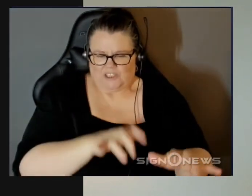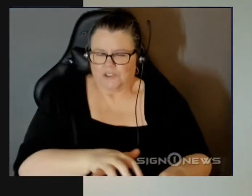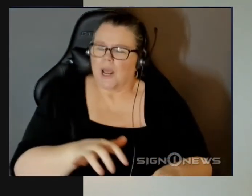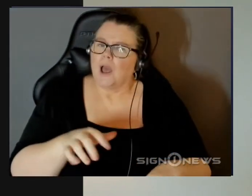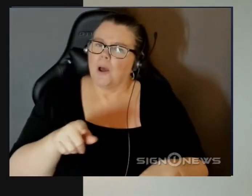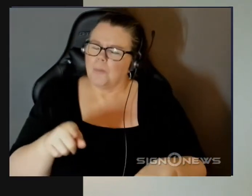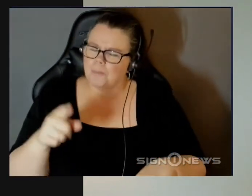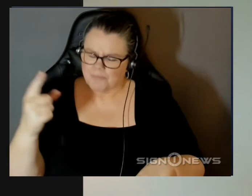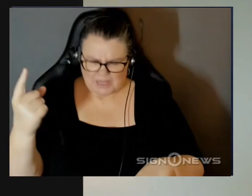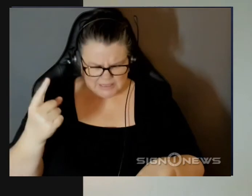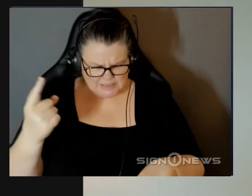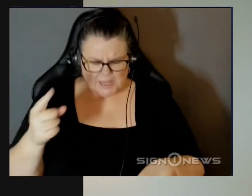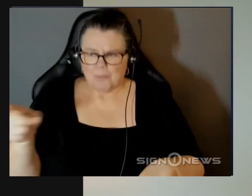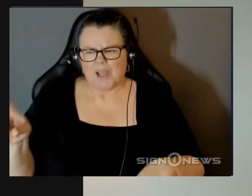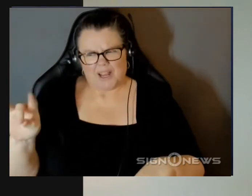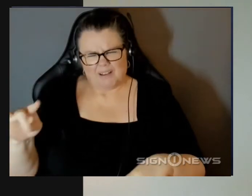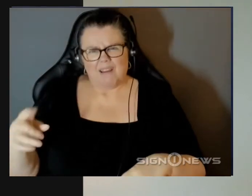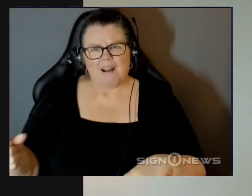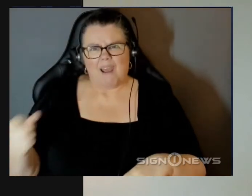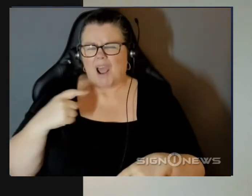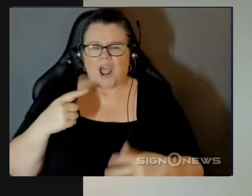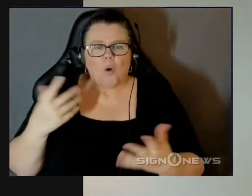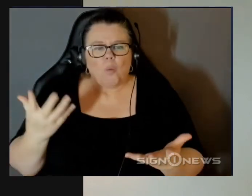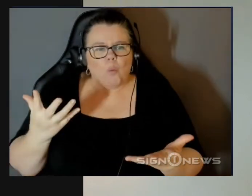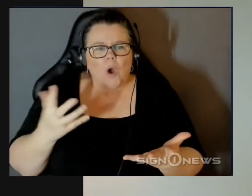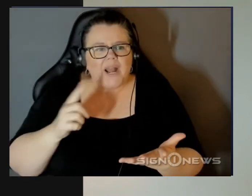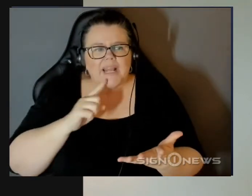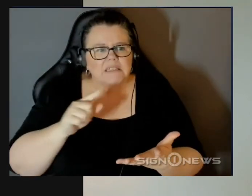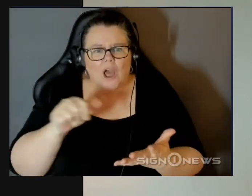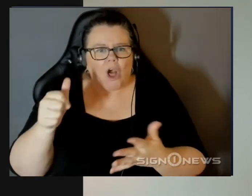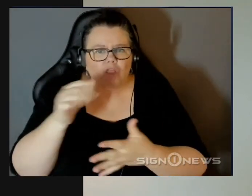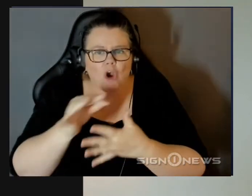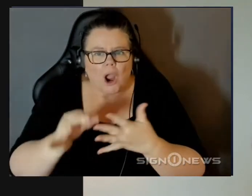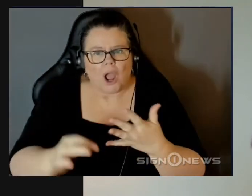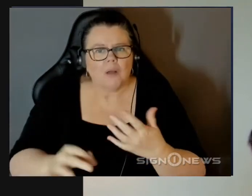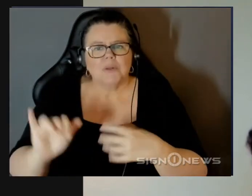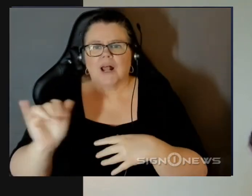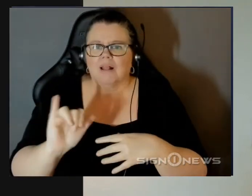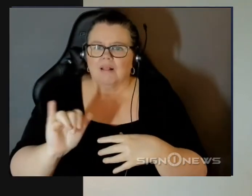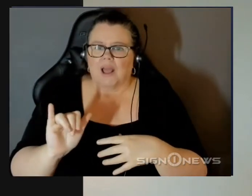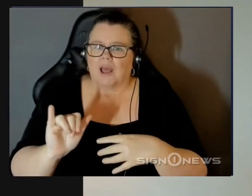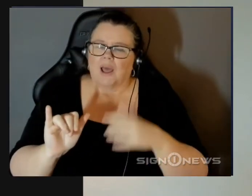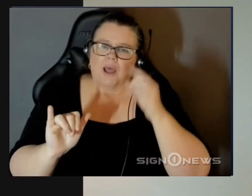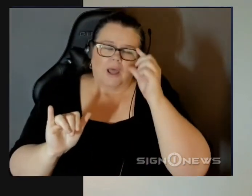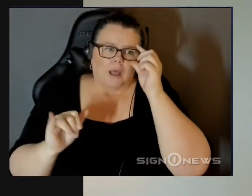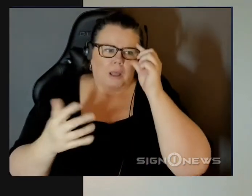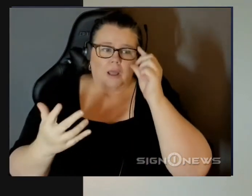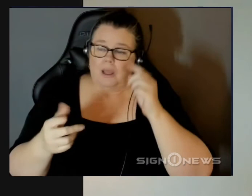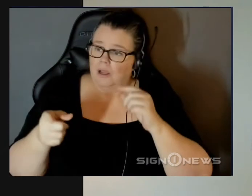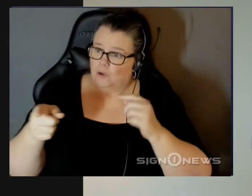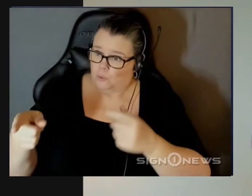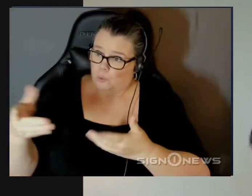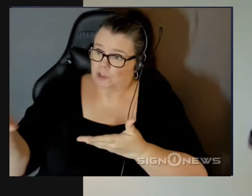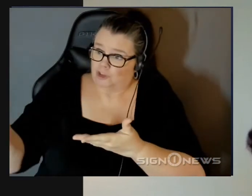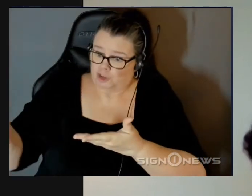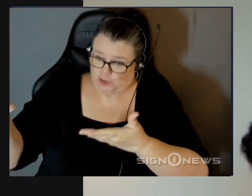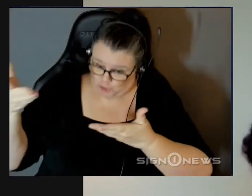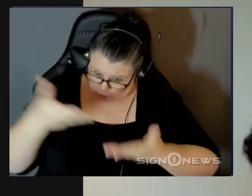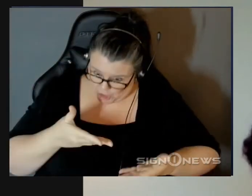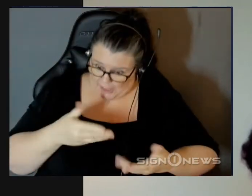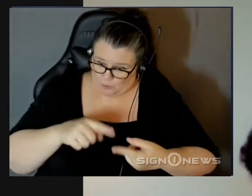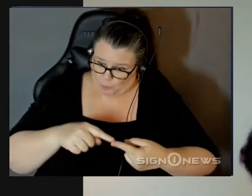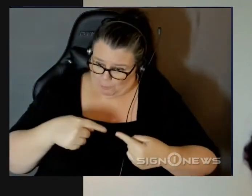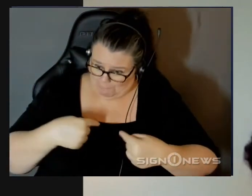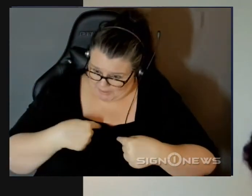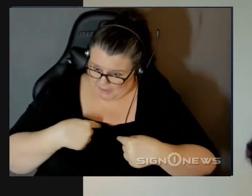asking what other options are available, right? Asking, what are you trying to accomplish with guardianship? What are you suggesting this